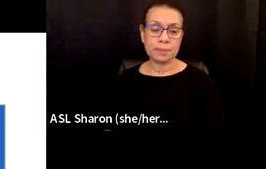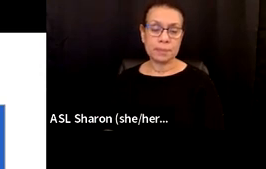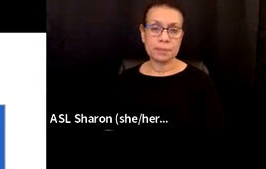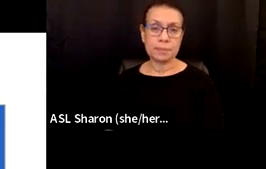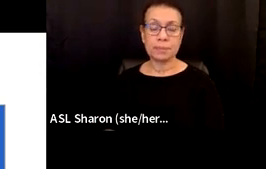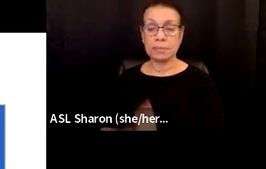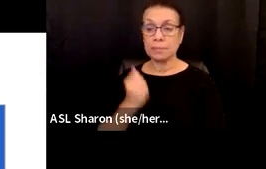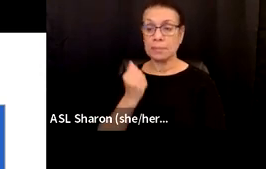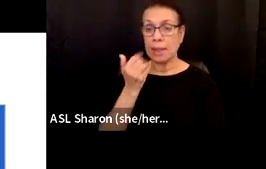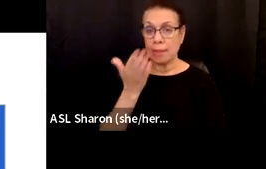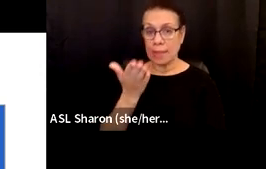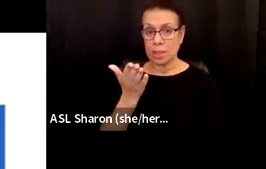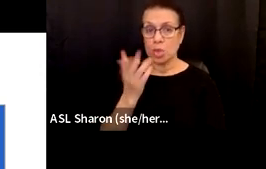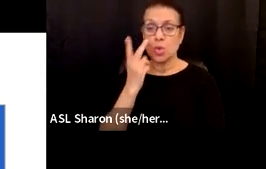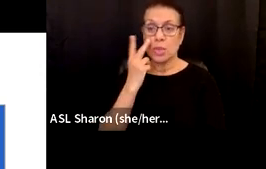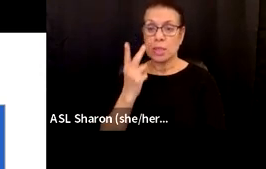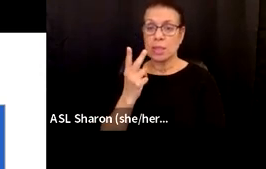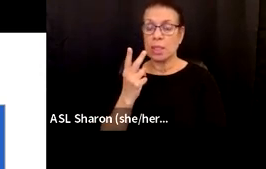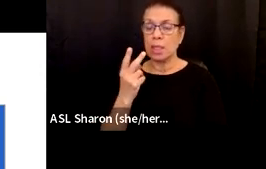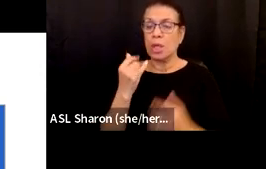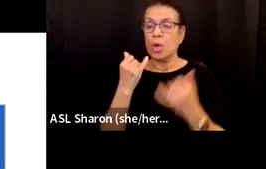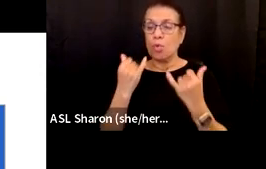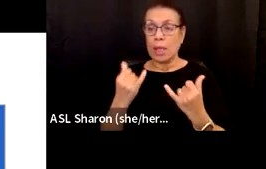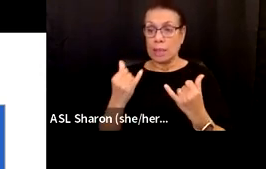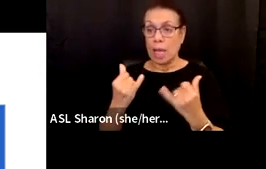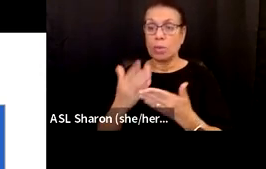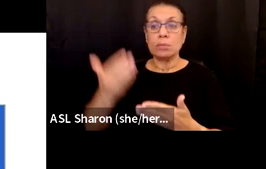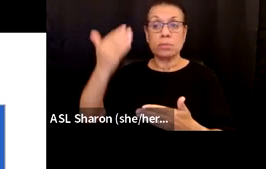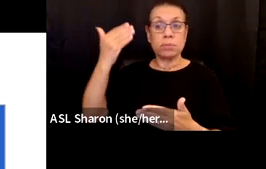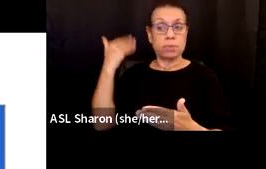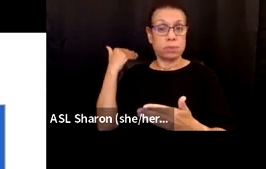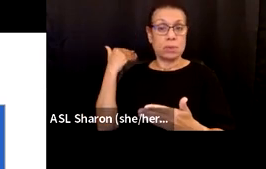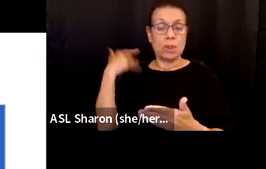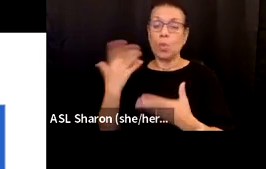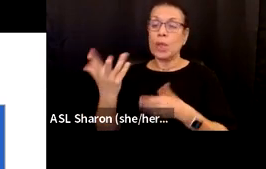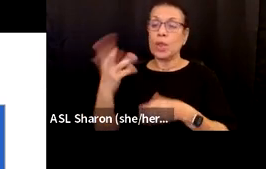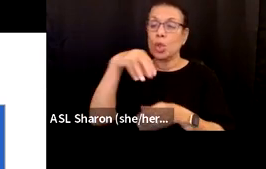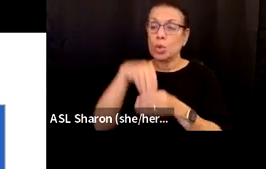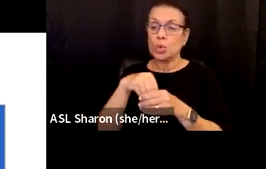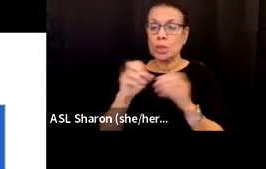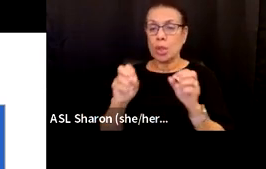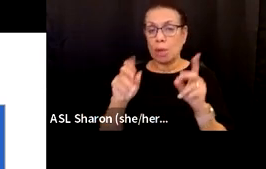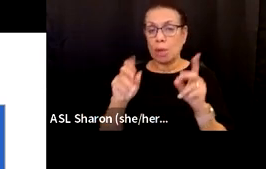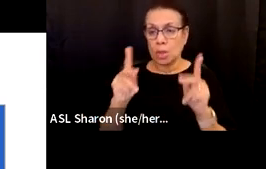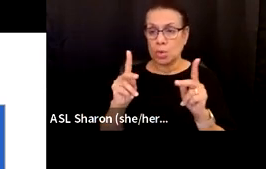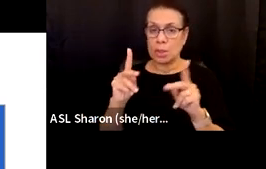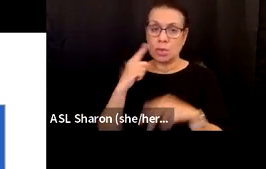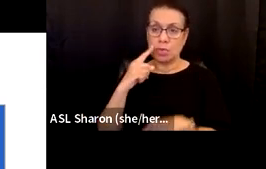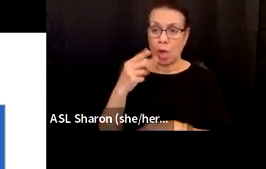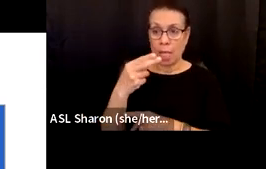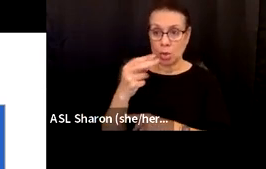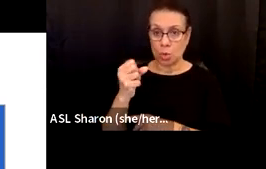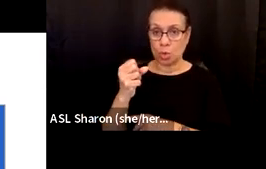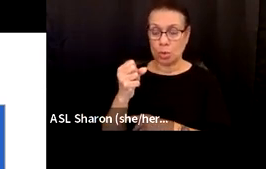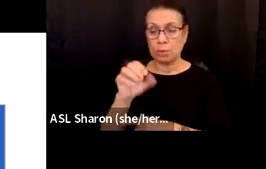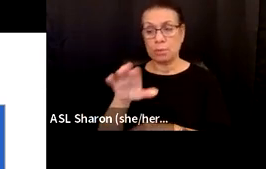this this takes a look at where we are and where we've been relative to inclusive opportunities at high school to be